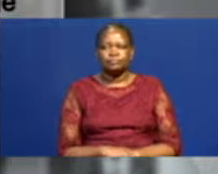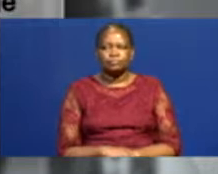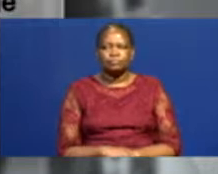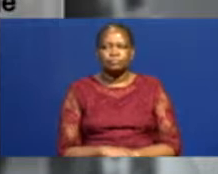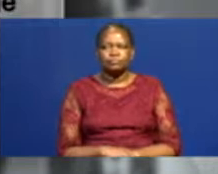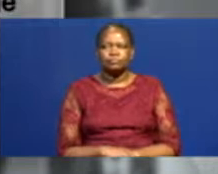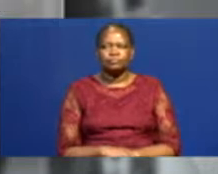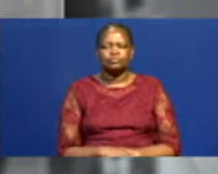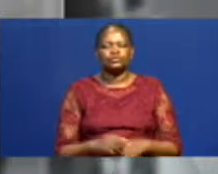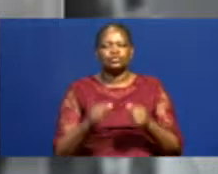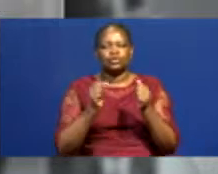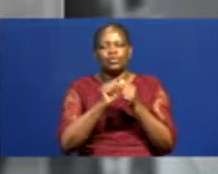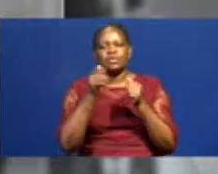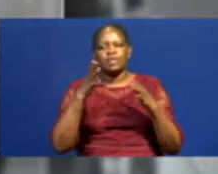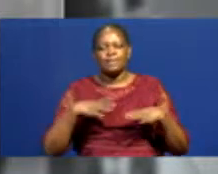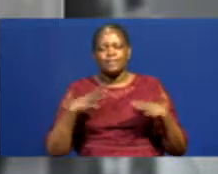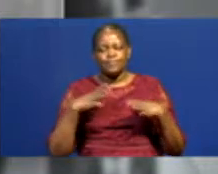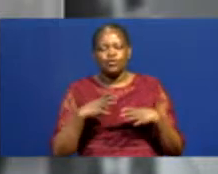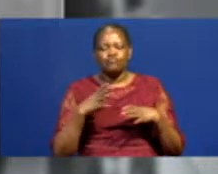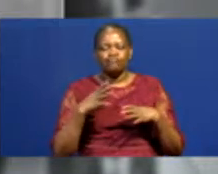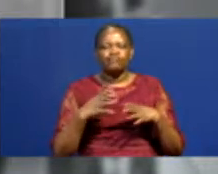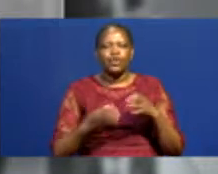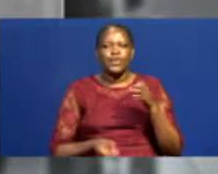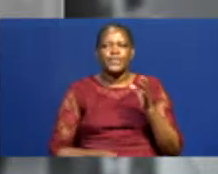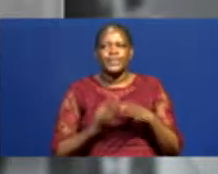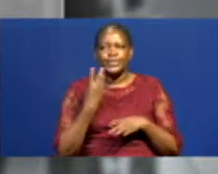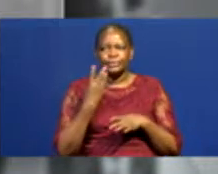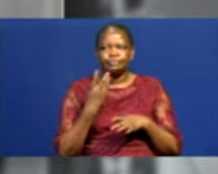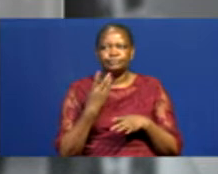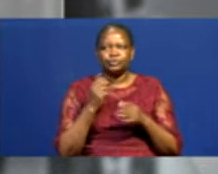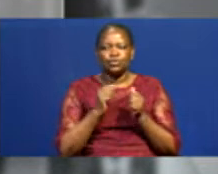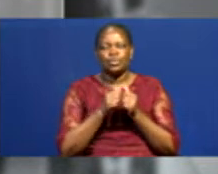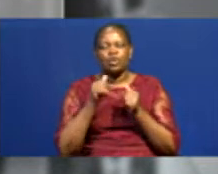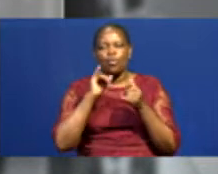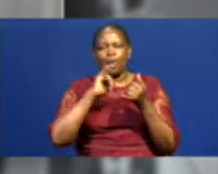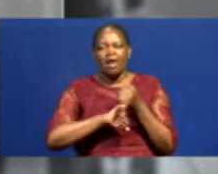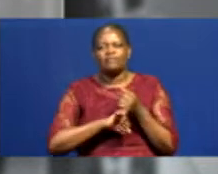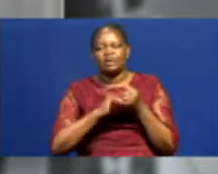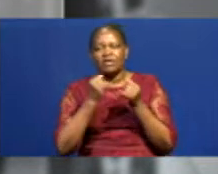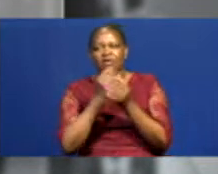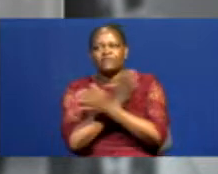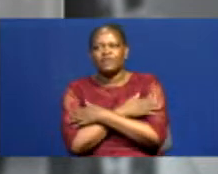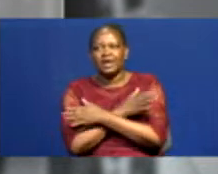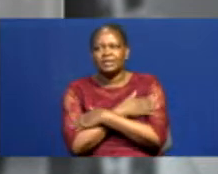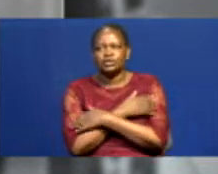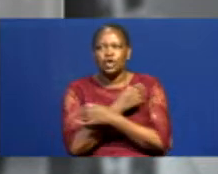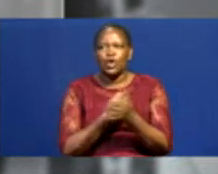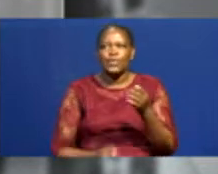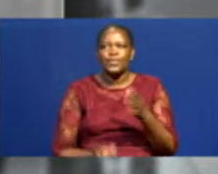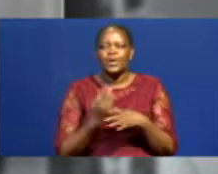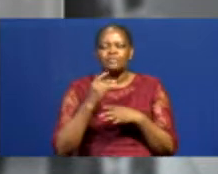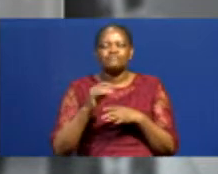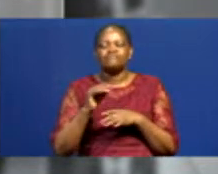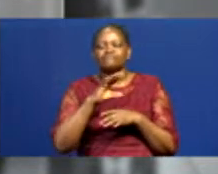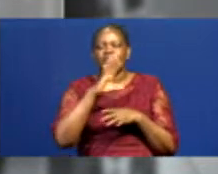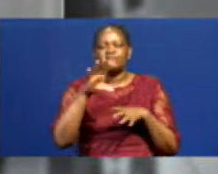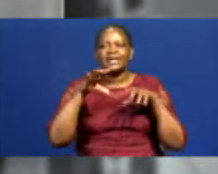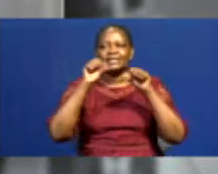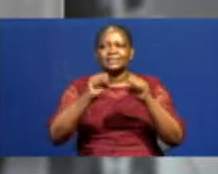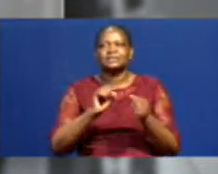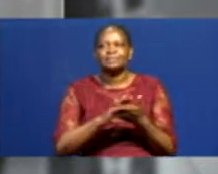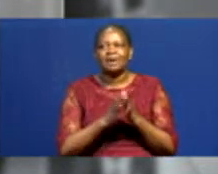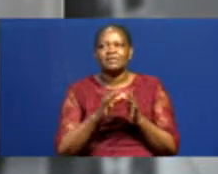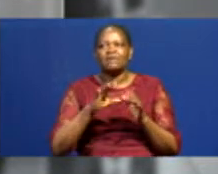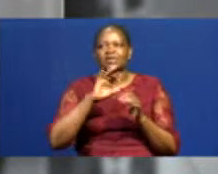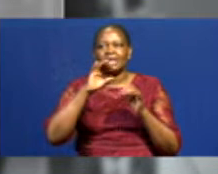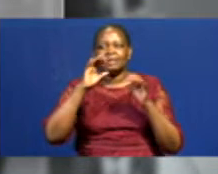Murumbi co-founded the African Heritage with his wife Sheila and friend Alan Donovan. It has become Africa's largest